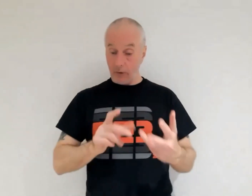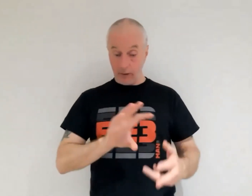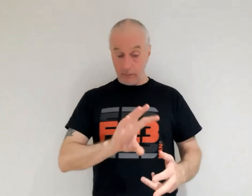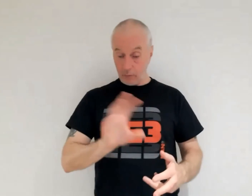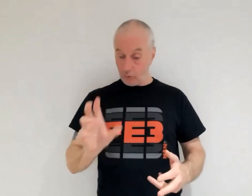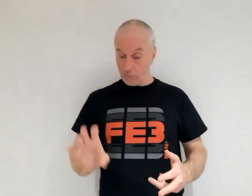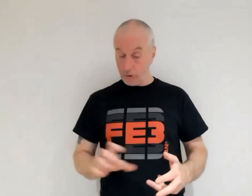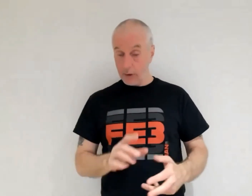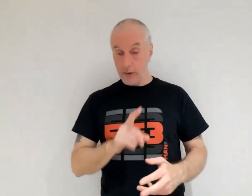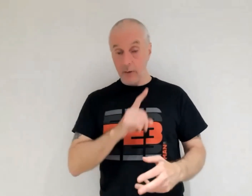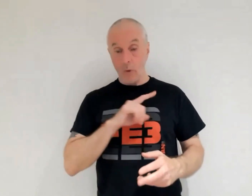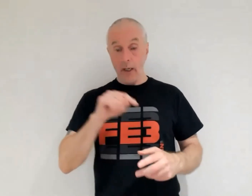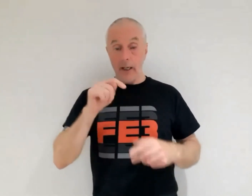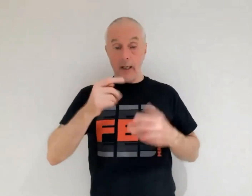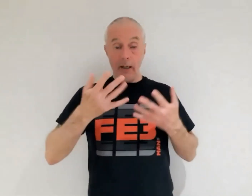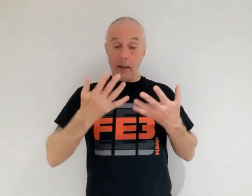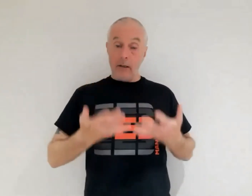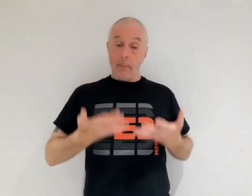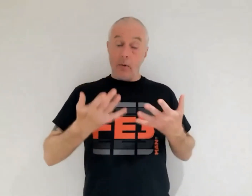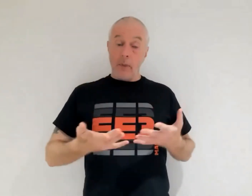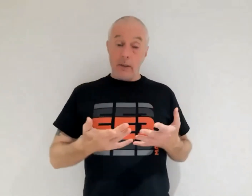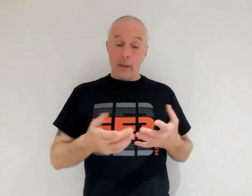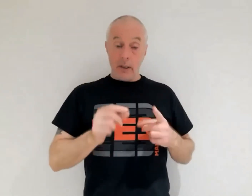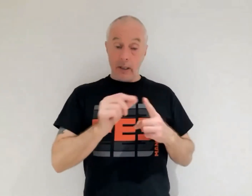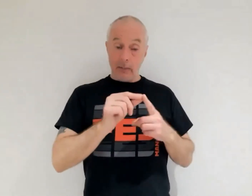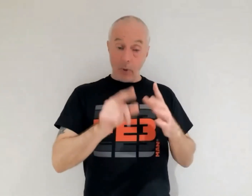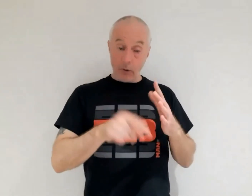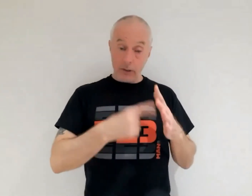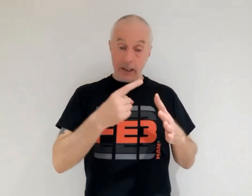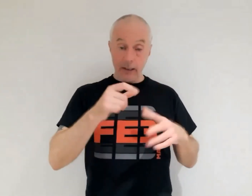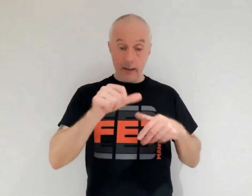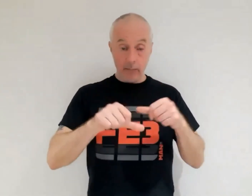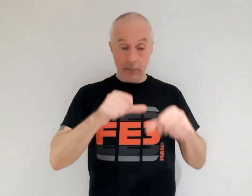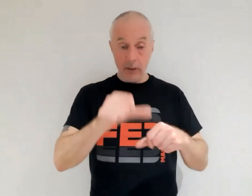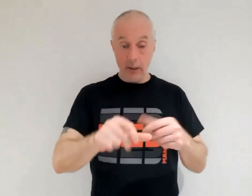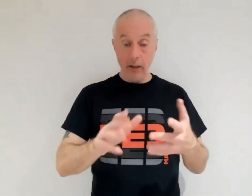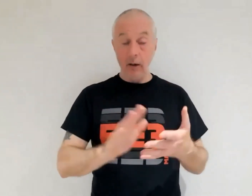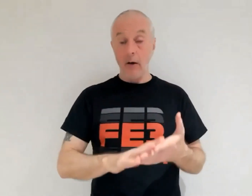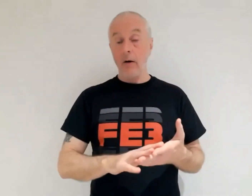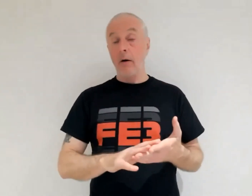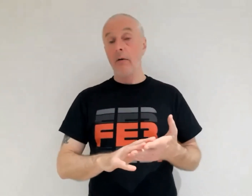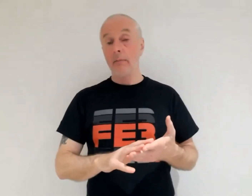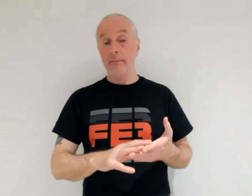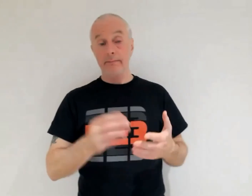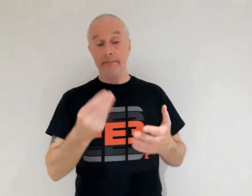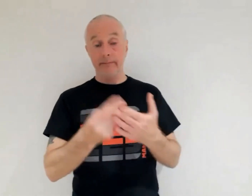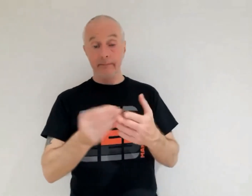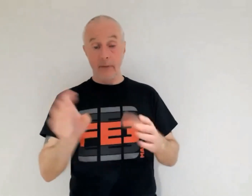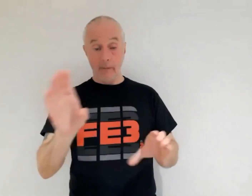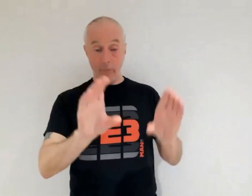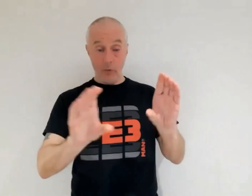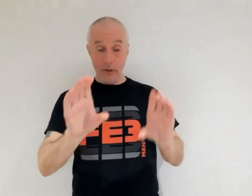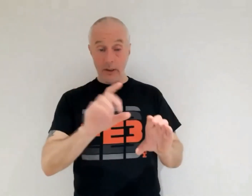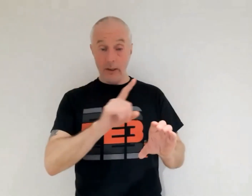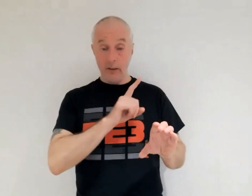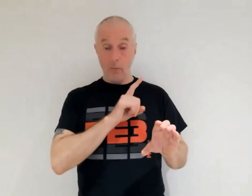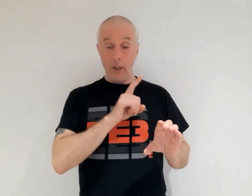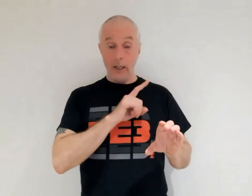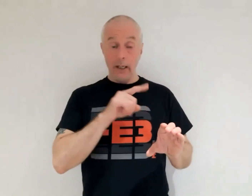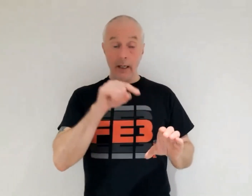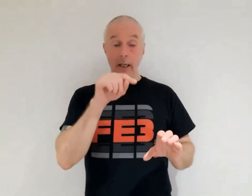all programs at this stage are publicly funded, because there isn't a commercial case to do